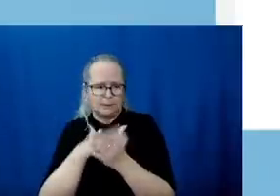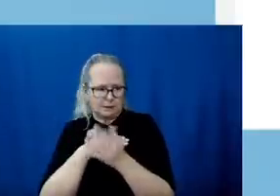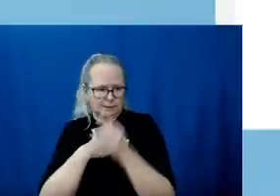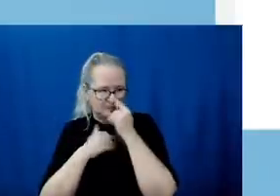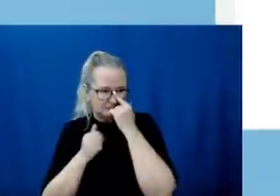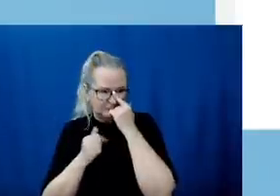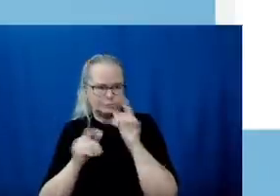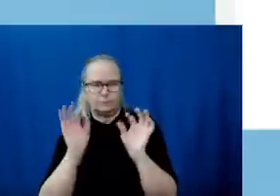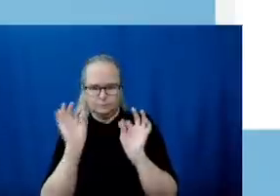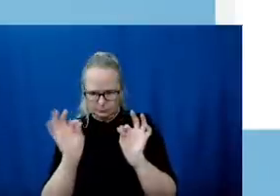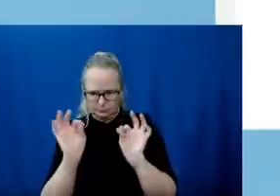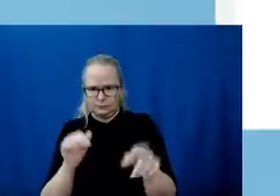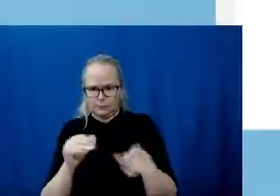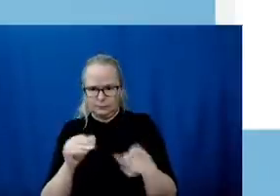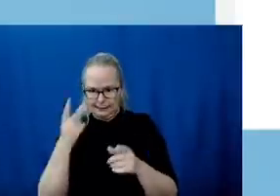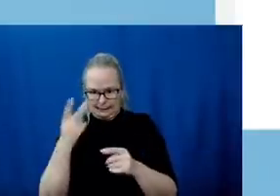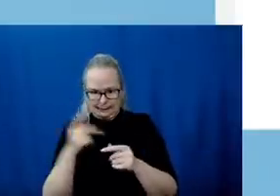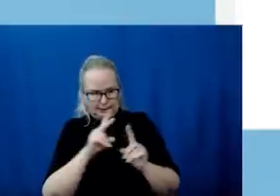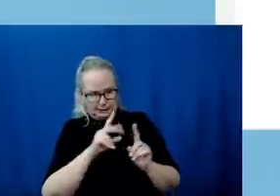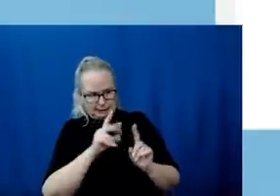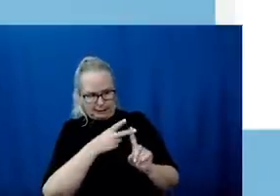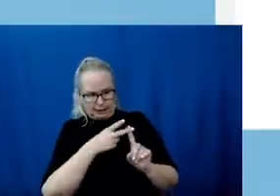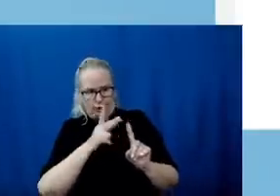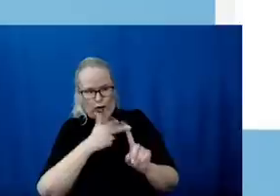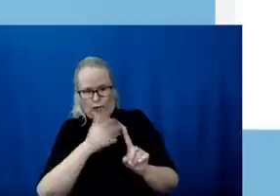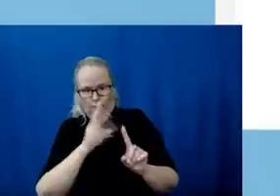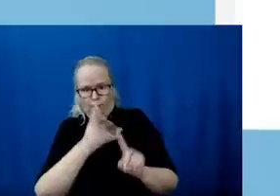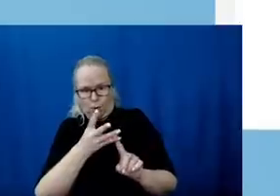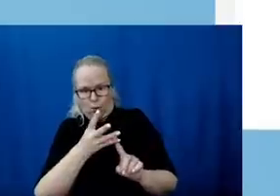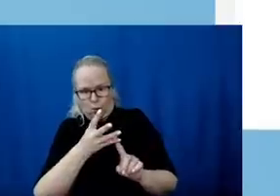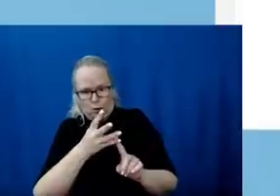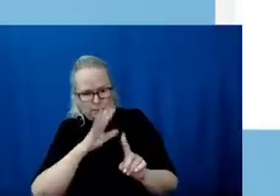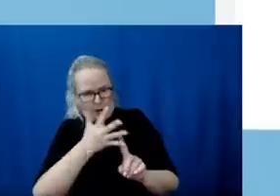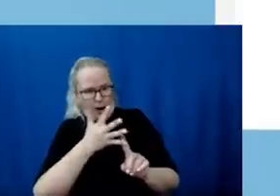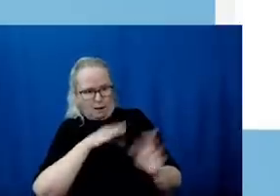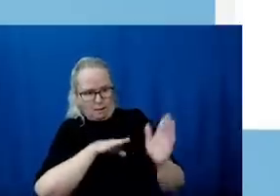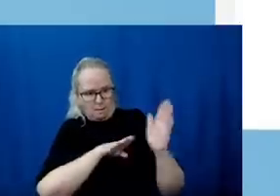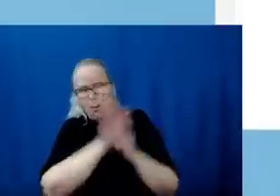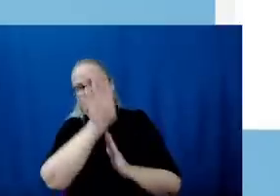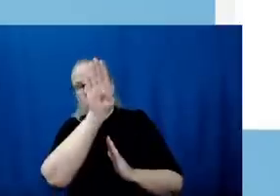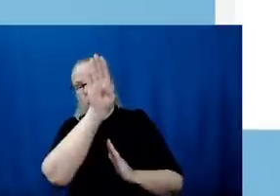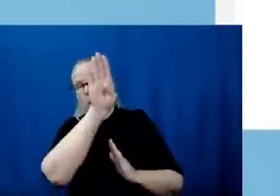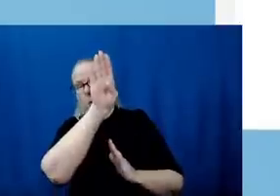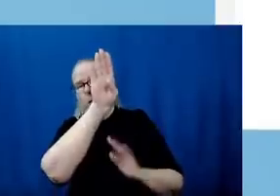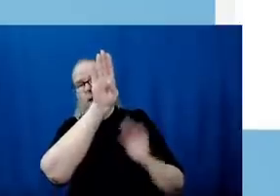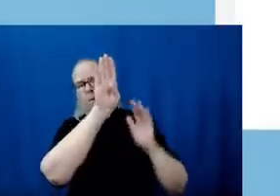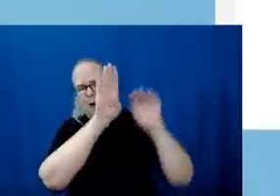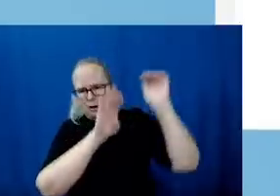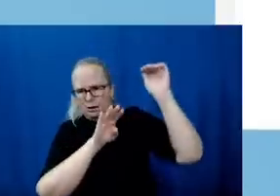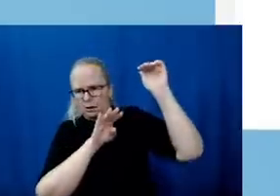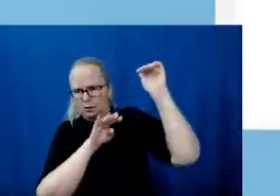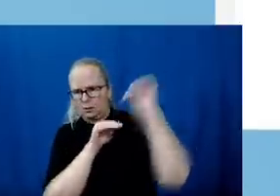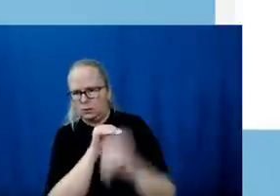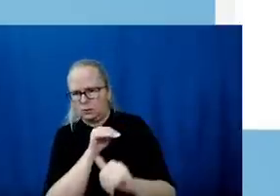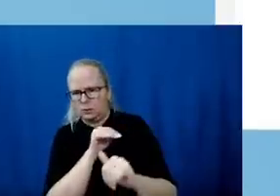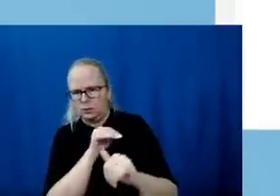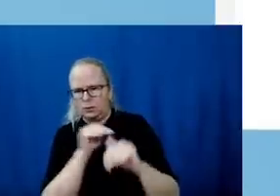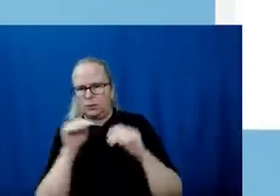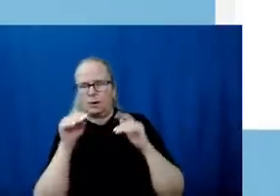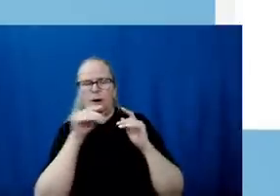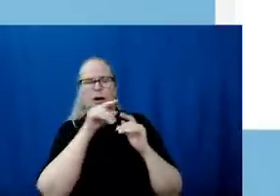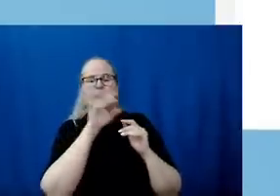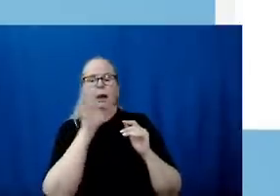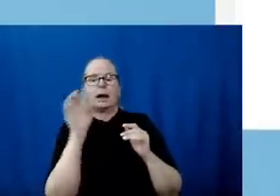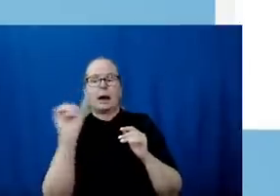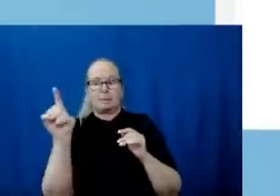on rolling average again as well, just to be consistent between them, you can see the second, third, fourth, and fifth wave. And Edmonton seems